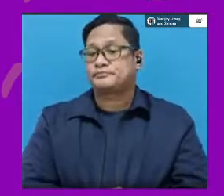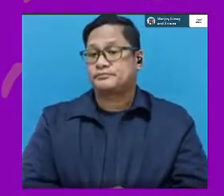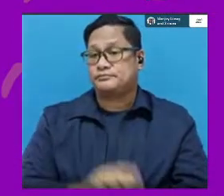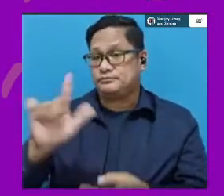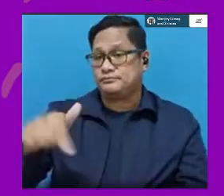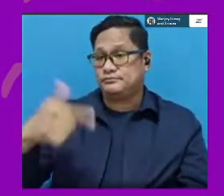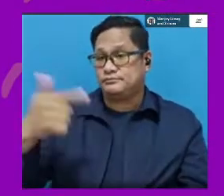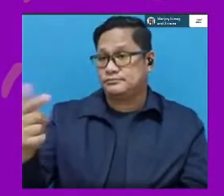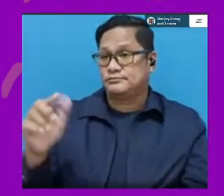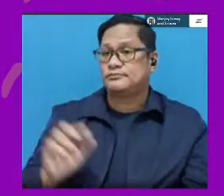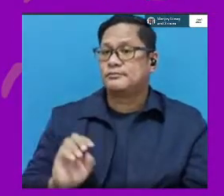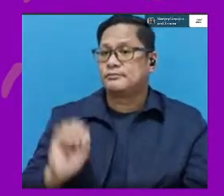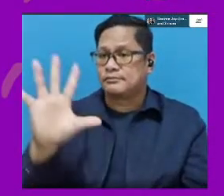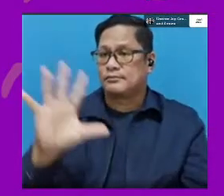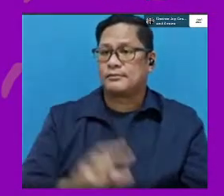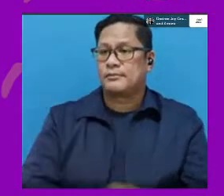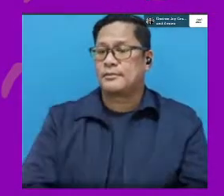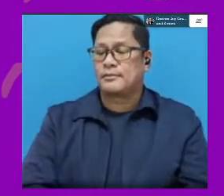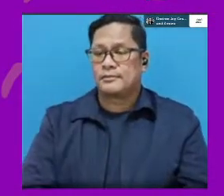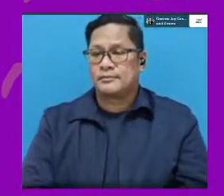please.